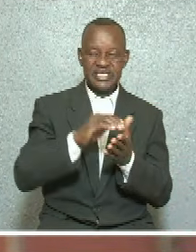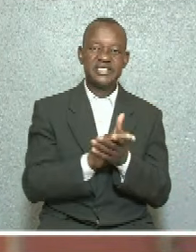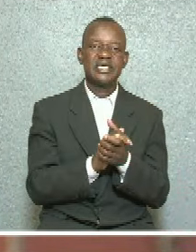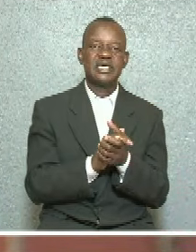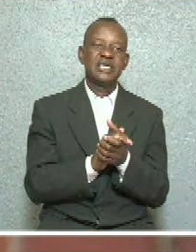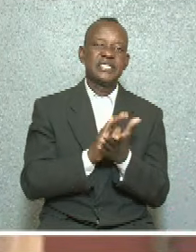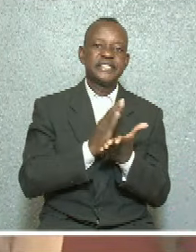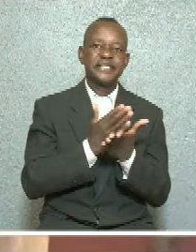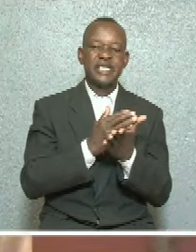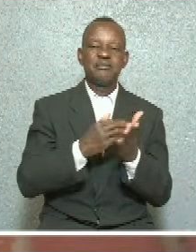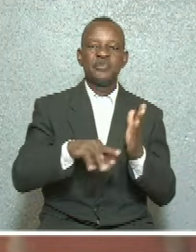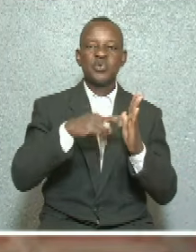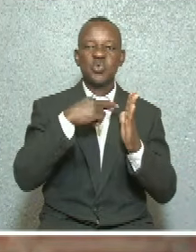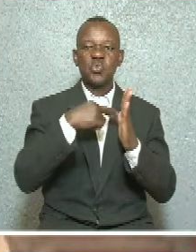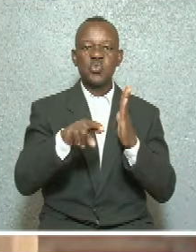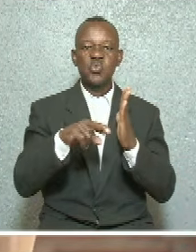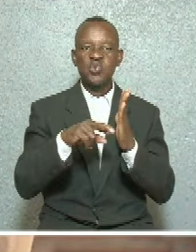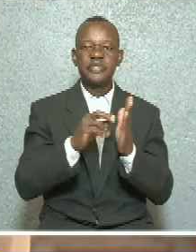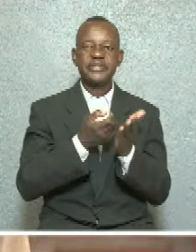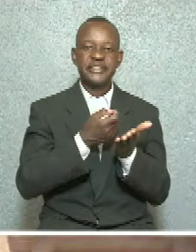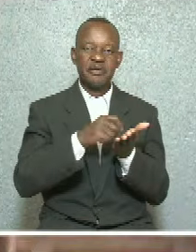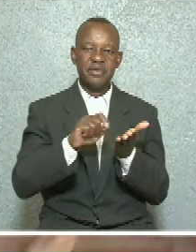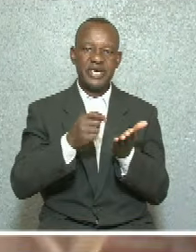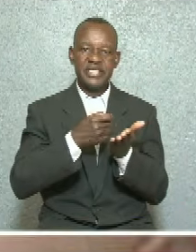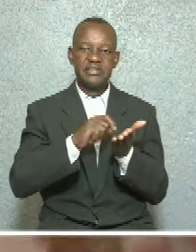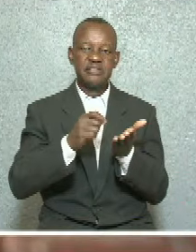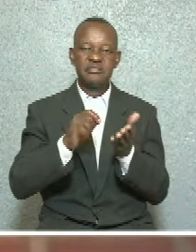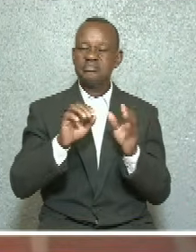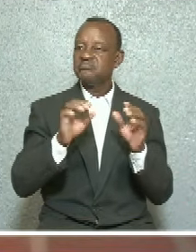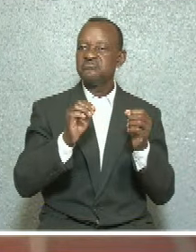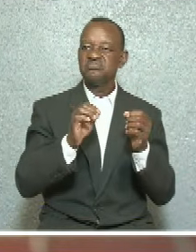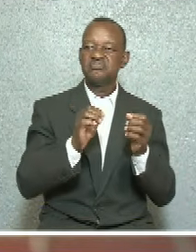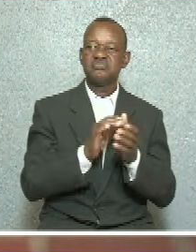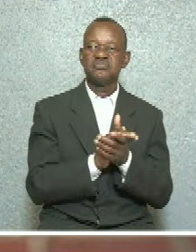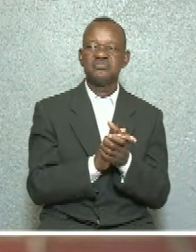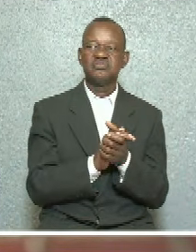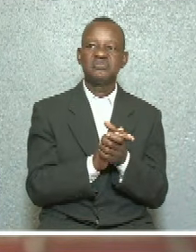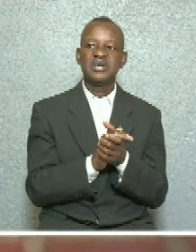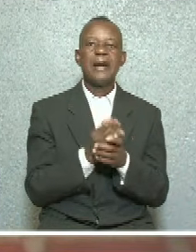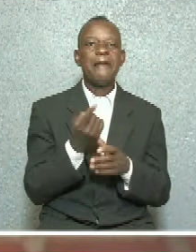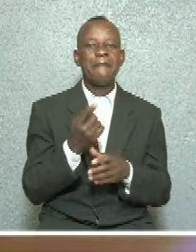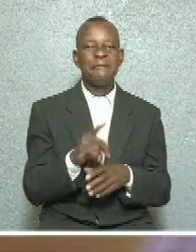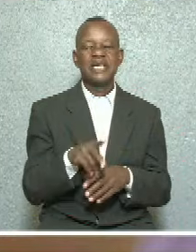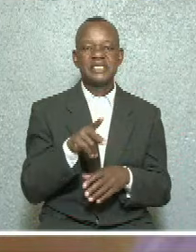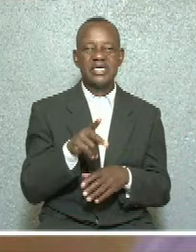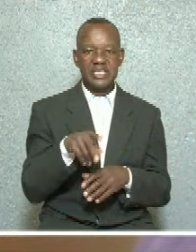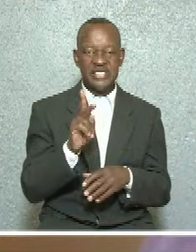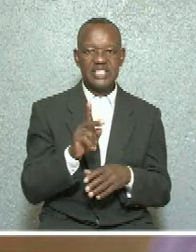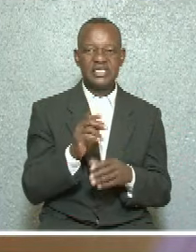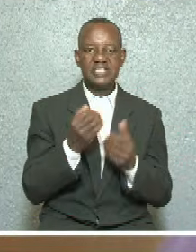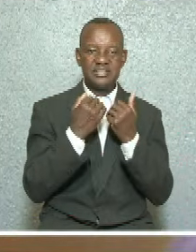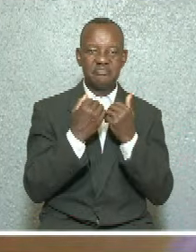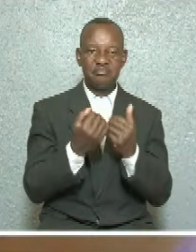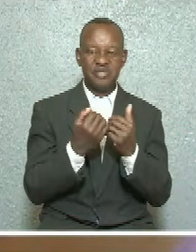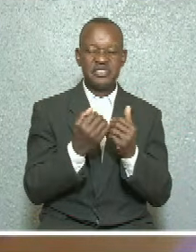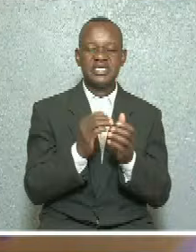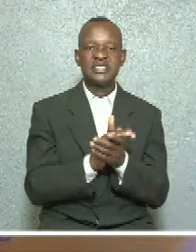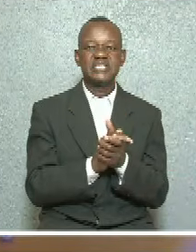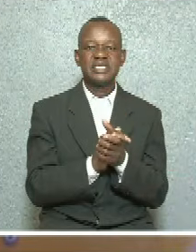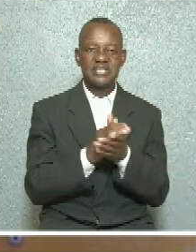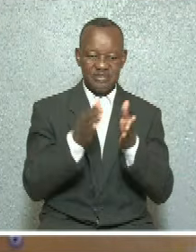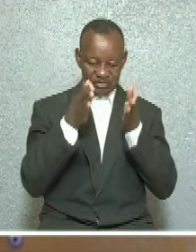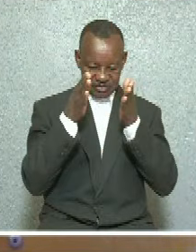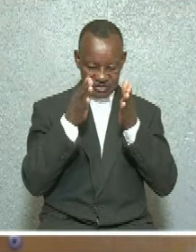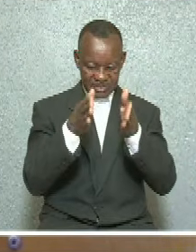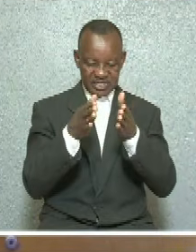really gives you a crash course or a briefing on how to navigate politics. But I think the way I